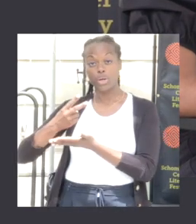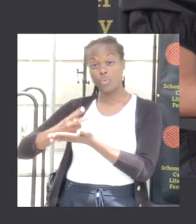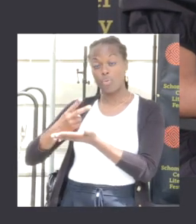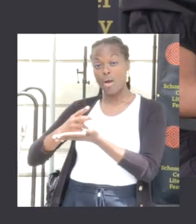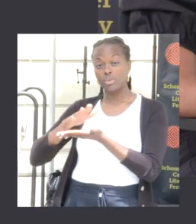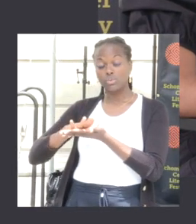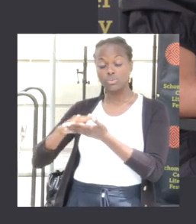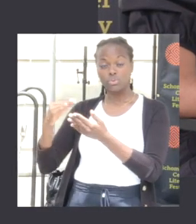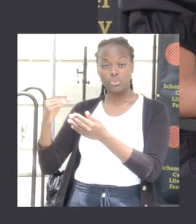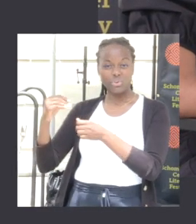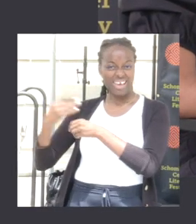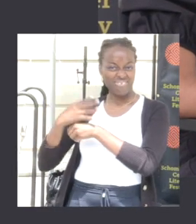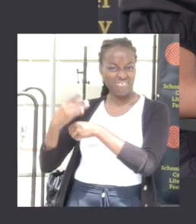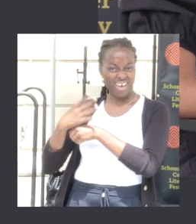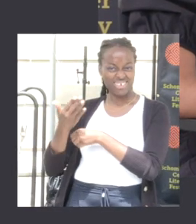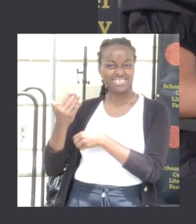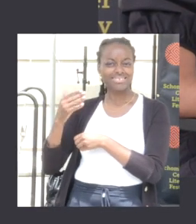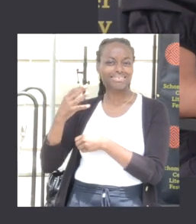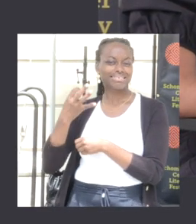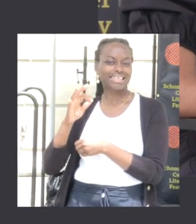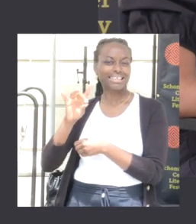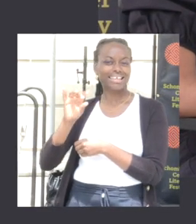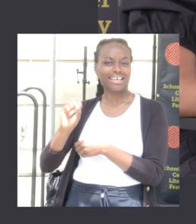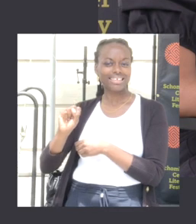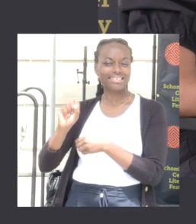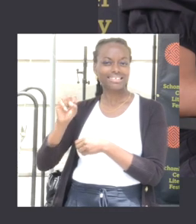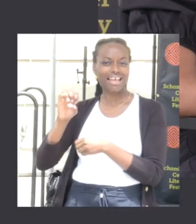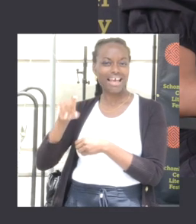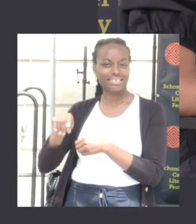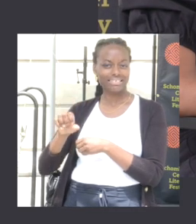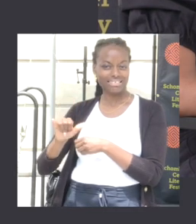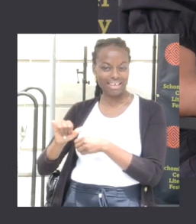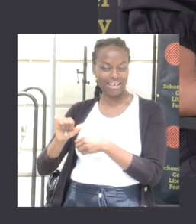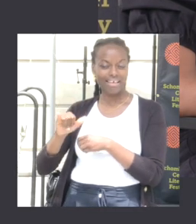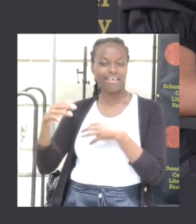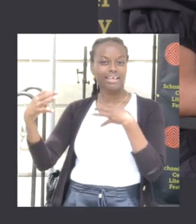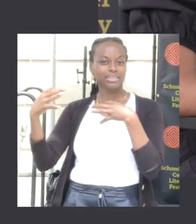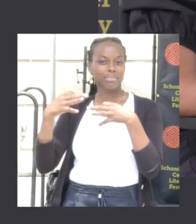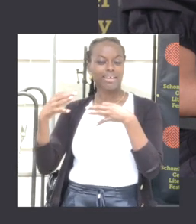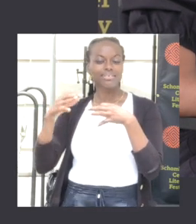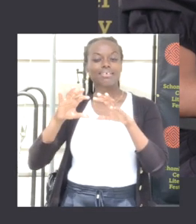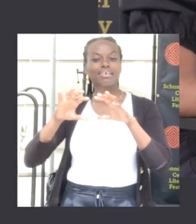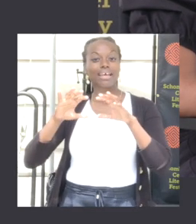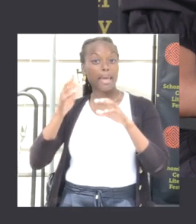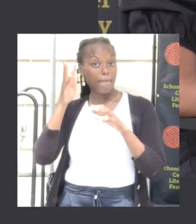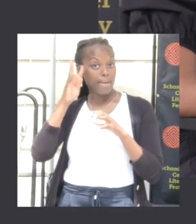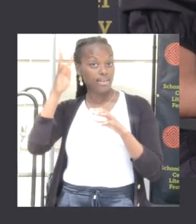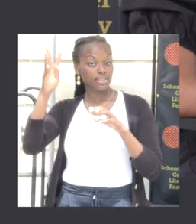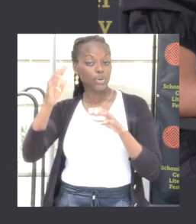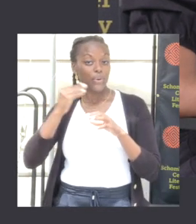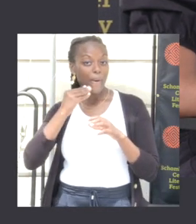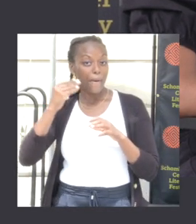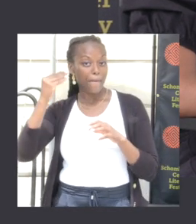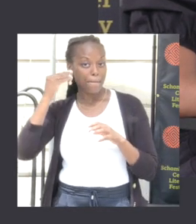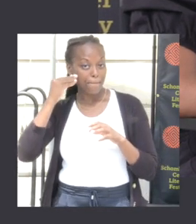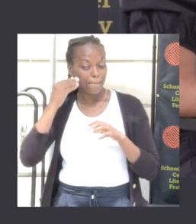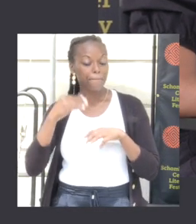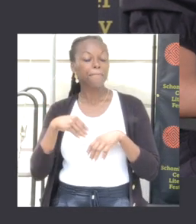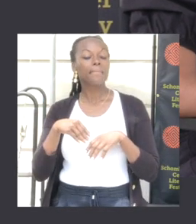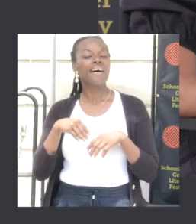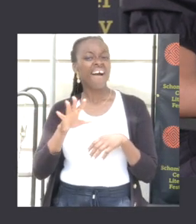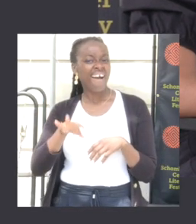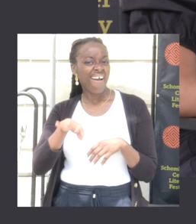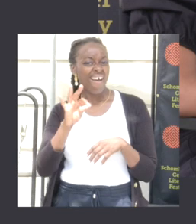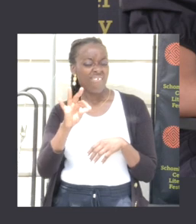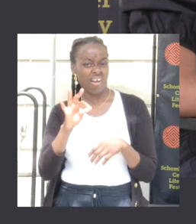Kelly's 1994 essay collection, Imagining Home, Class, Culture, and Nationalism in the African Diaspora, I discovered a profound